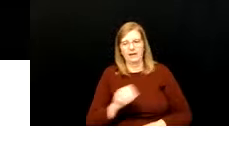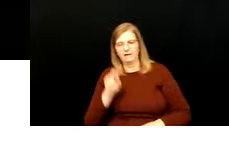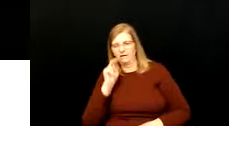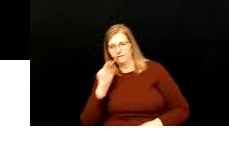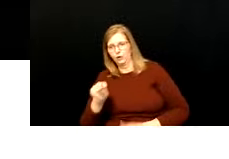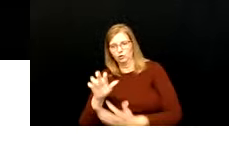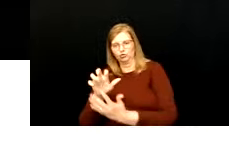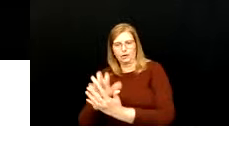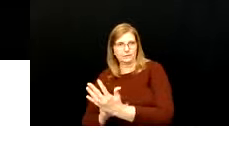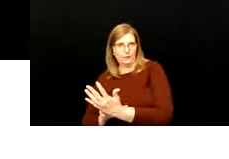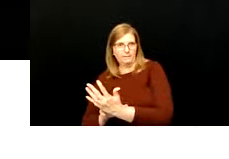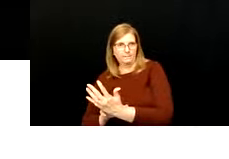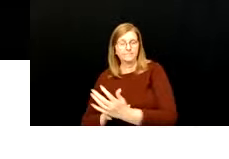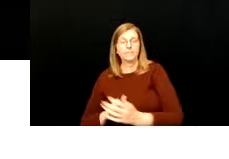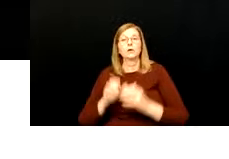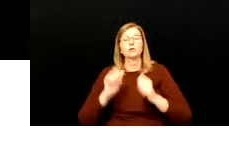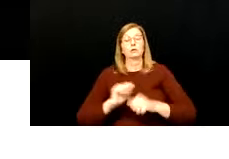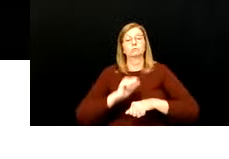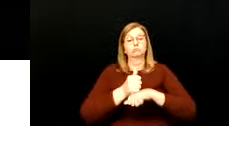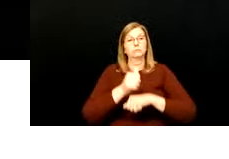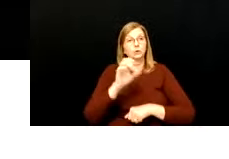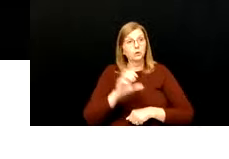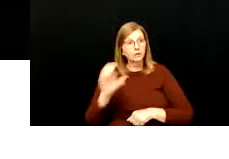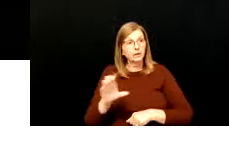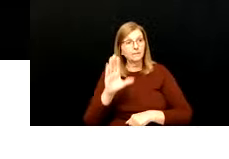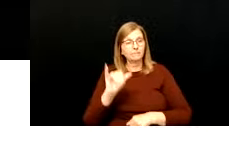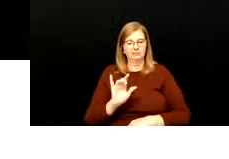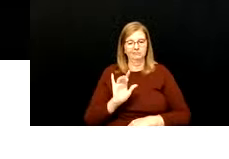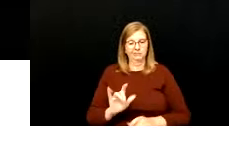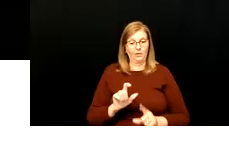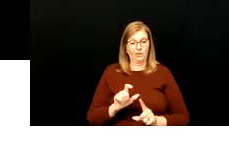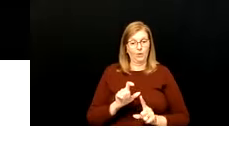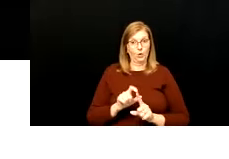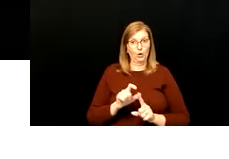transcript. You can also set up your closed captioning by clicking on the word,